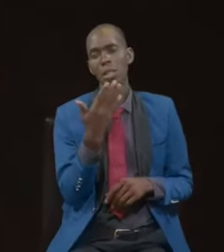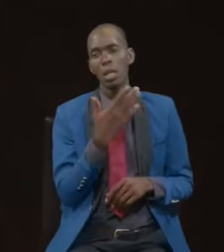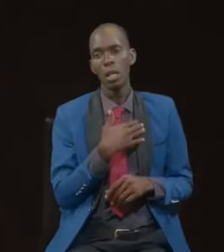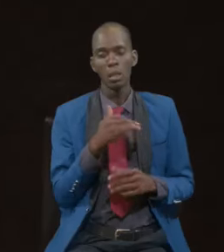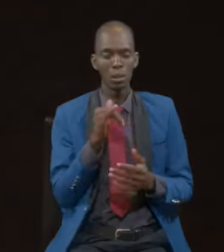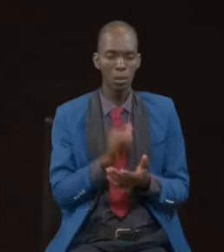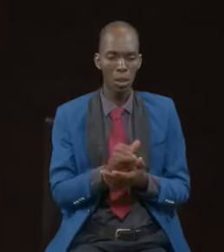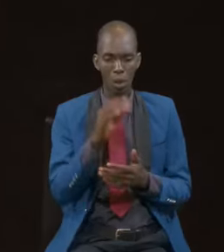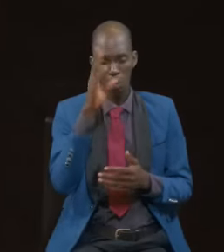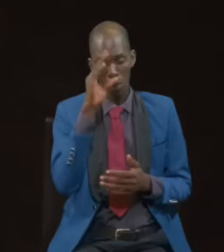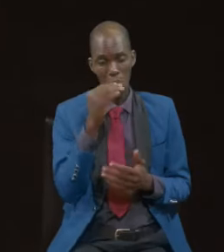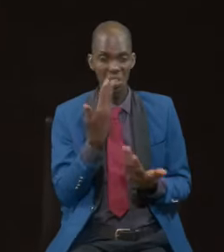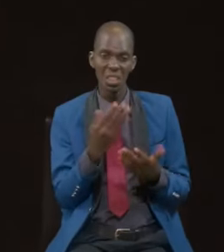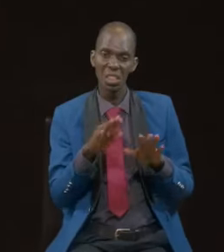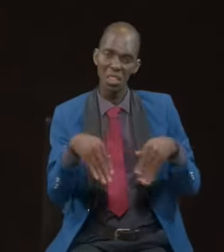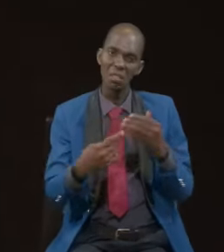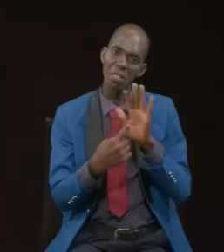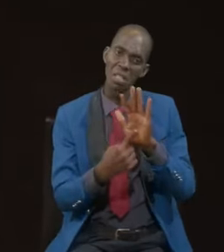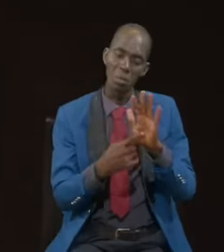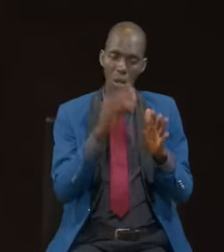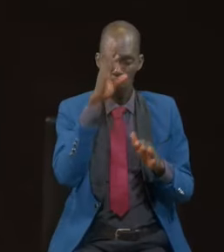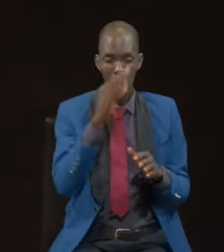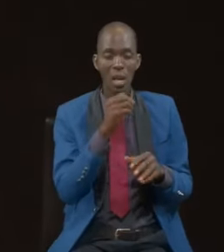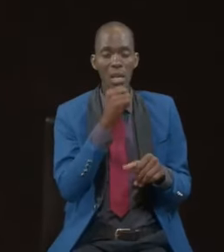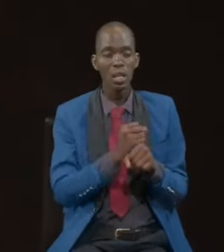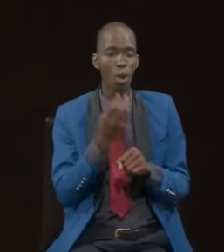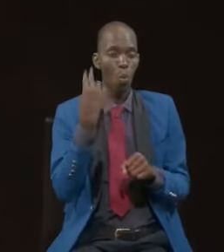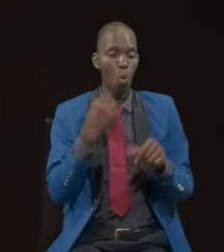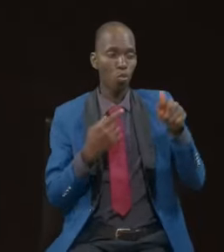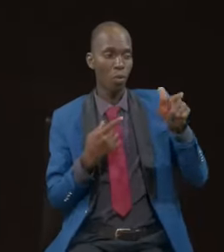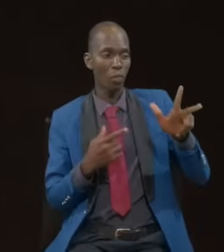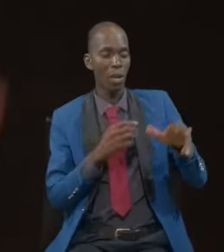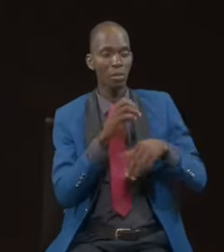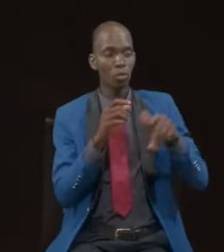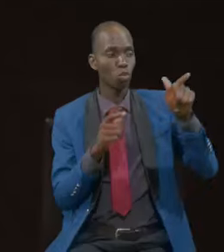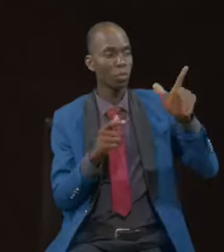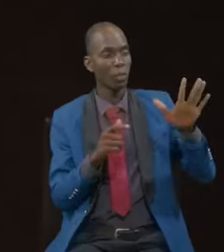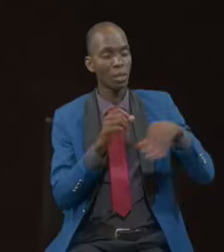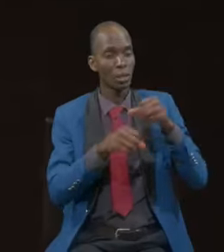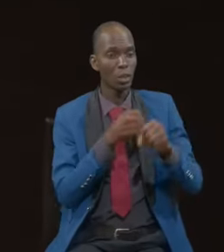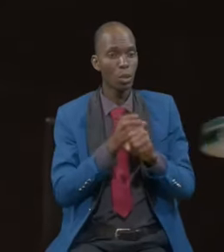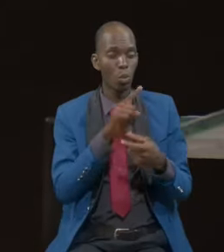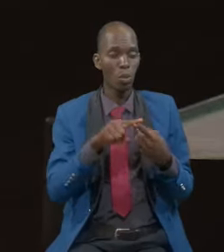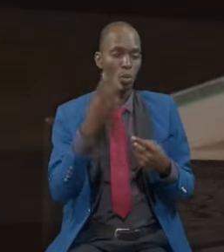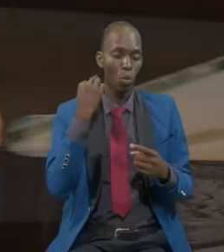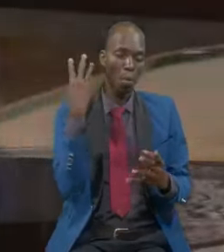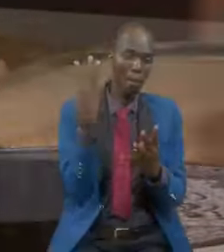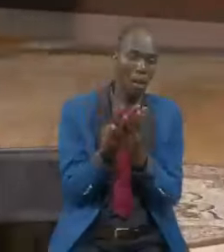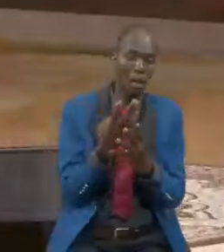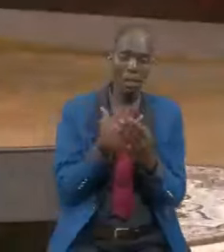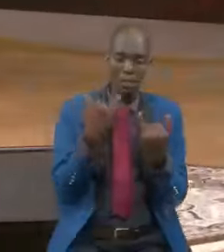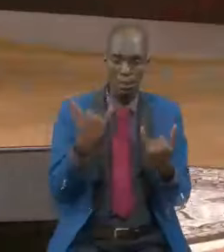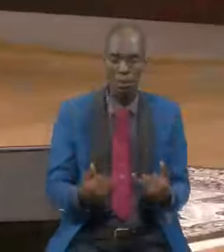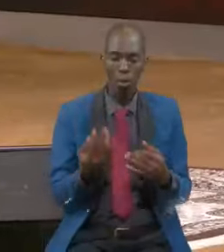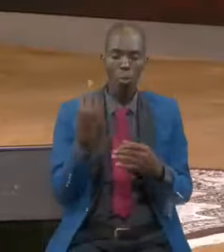the age of 25 and came out at the age of 75. And the first thing he wanted to see was,